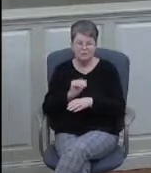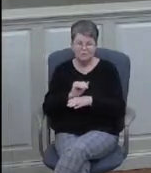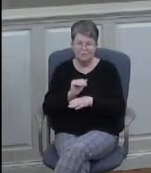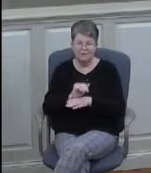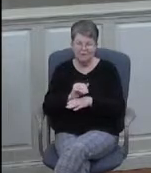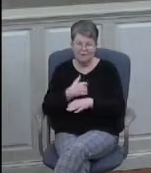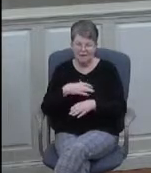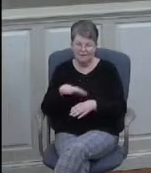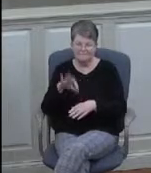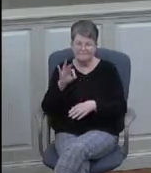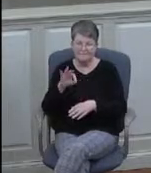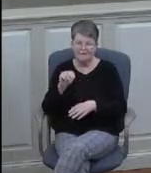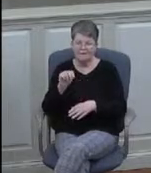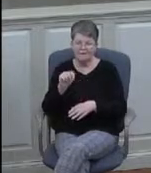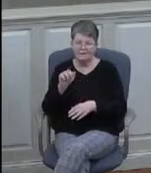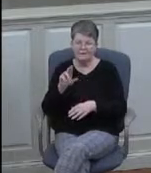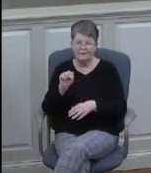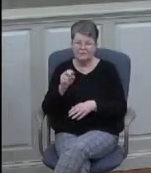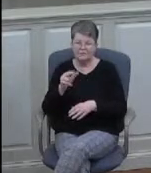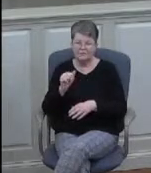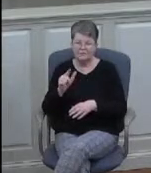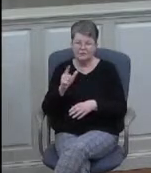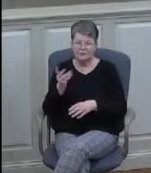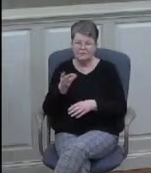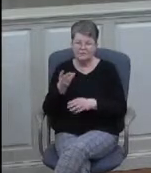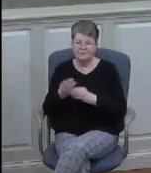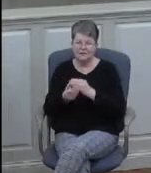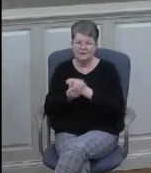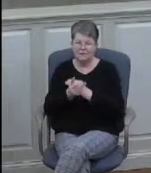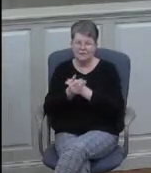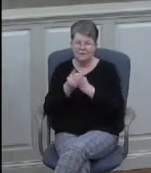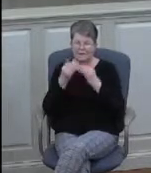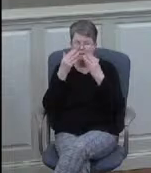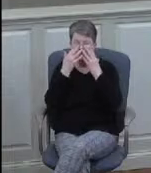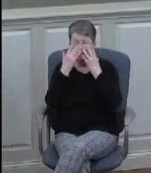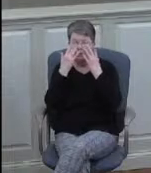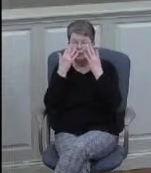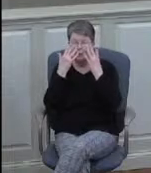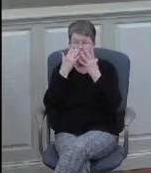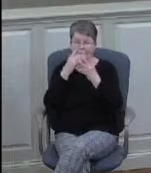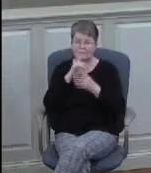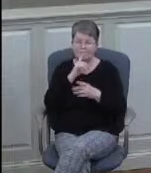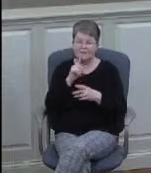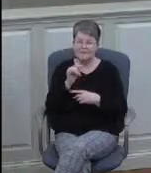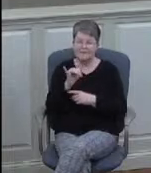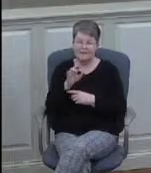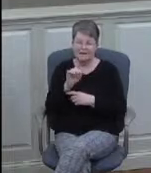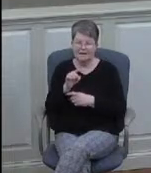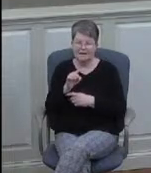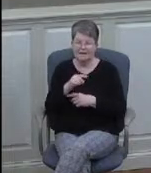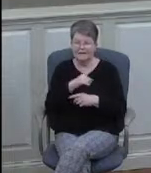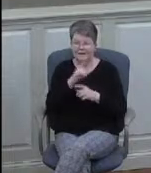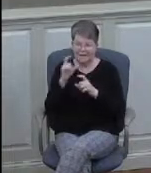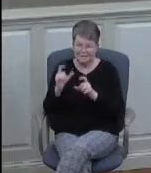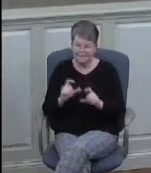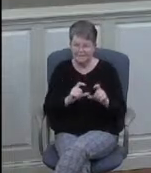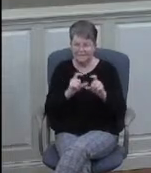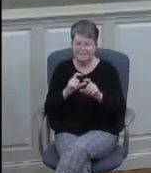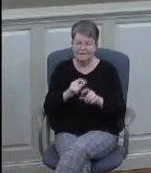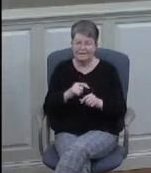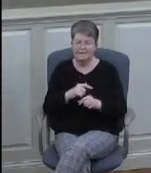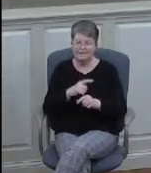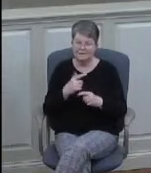I found Marshall Wednesday morning, I think, bleary-eyed and quite tired from a full night out. But